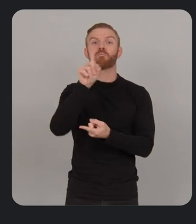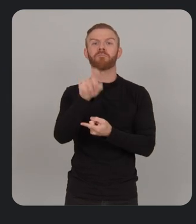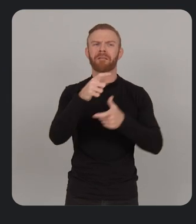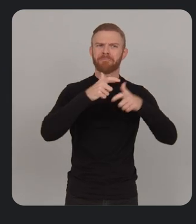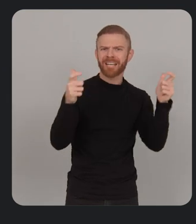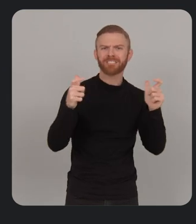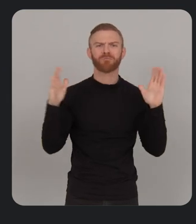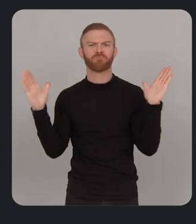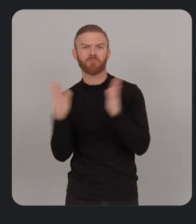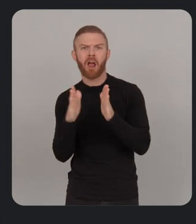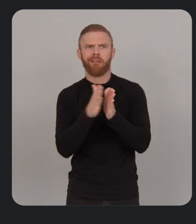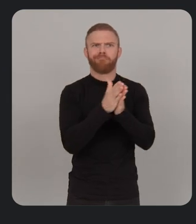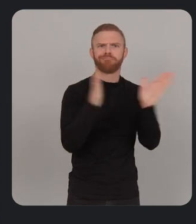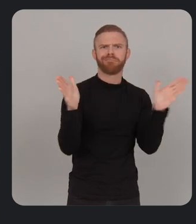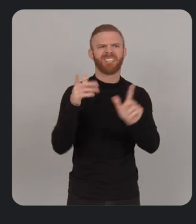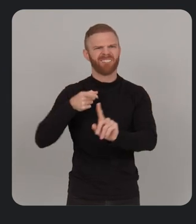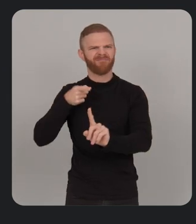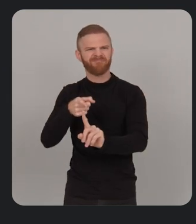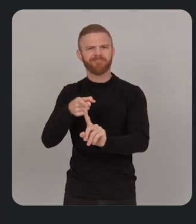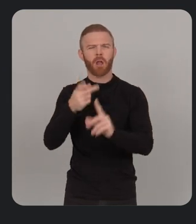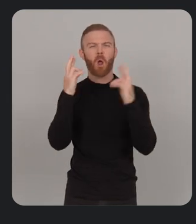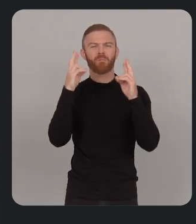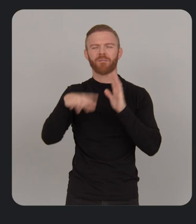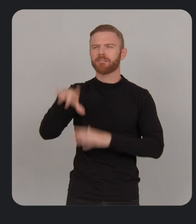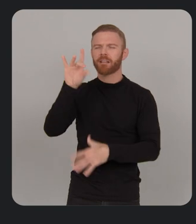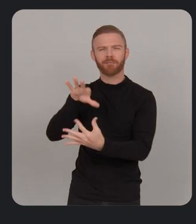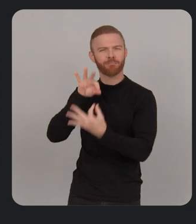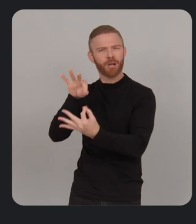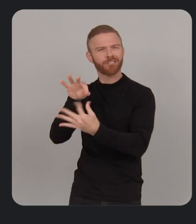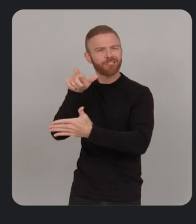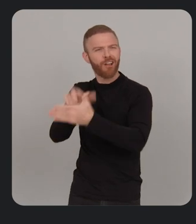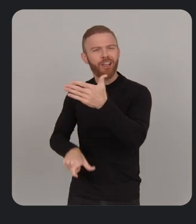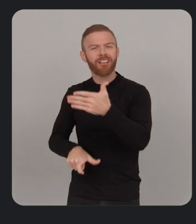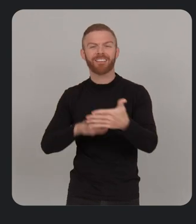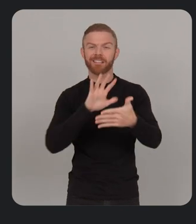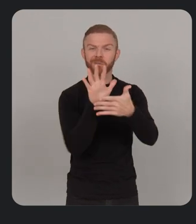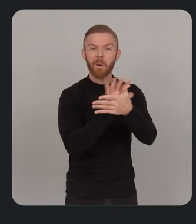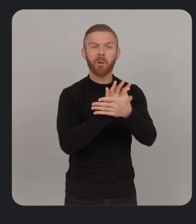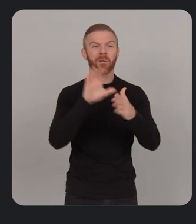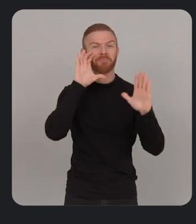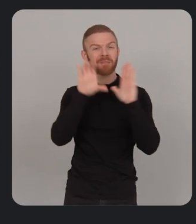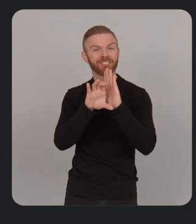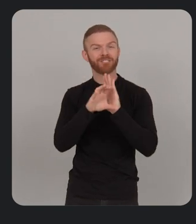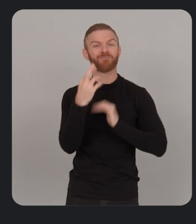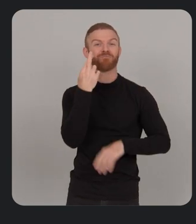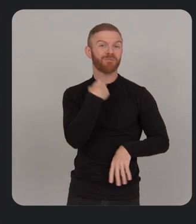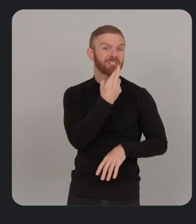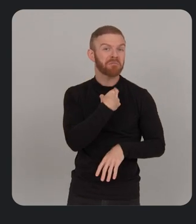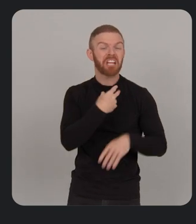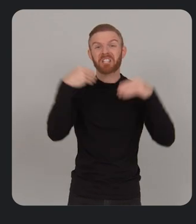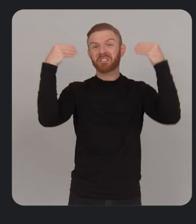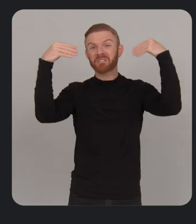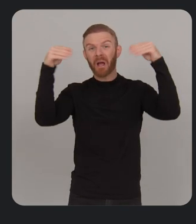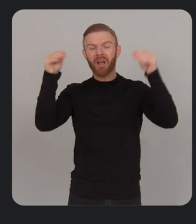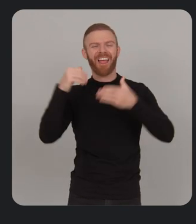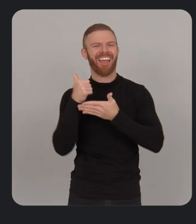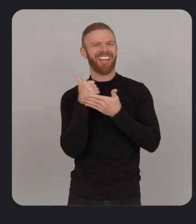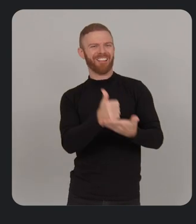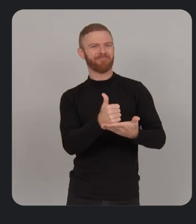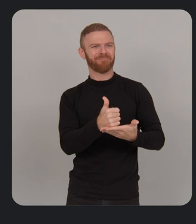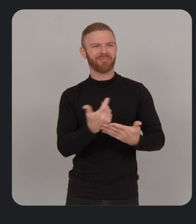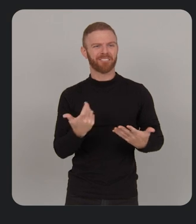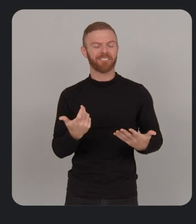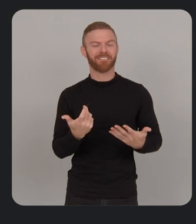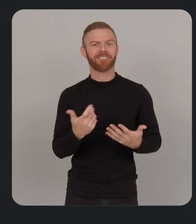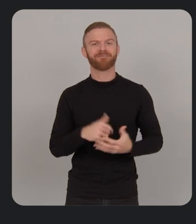small general and specific hoping to find that perfect article video image restaurant or retailer to help